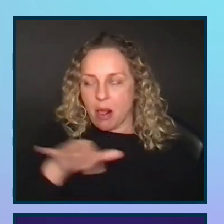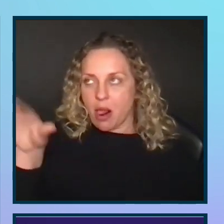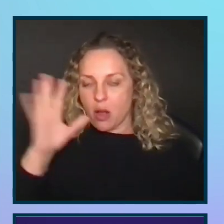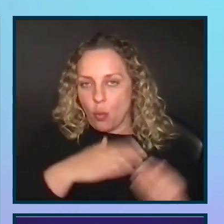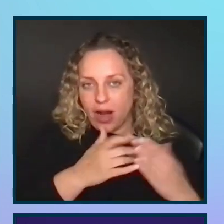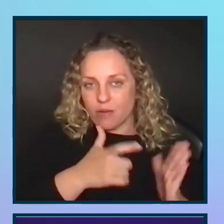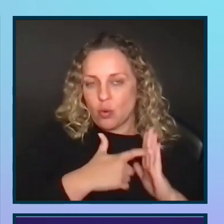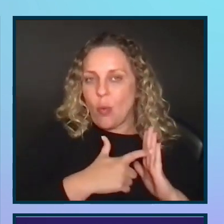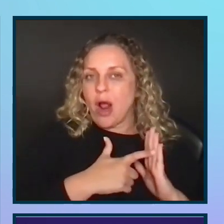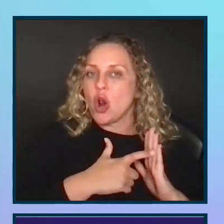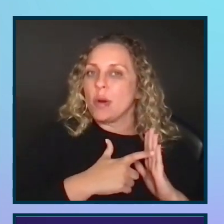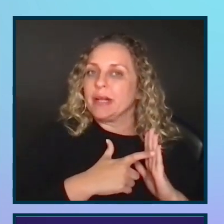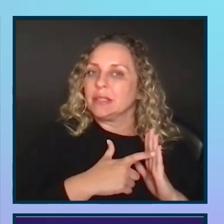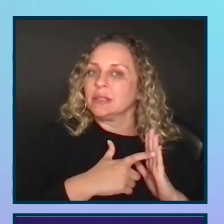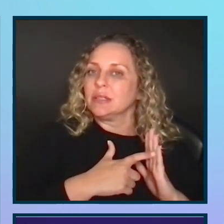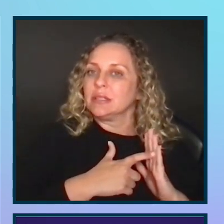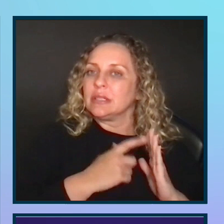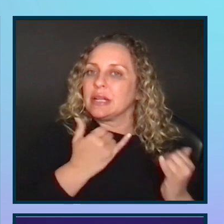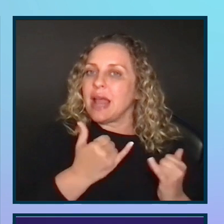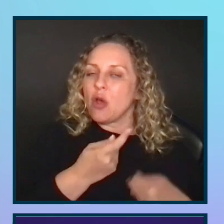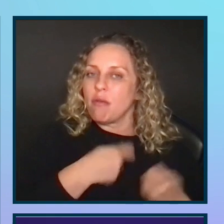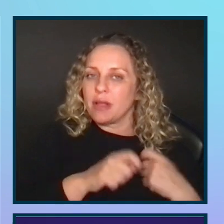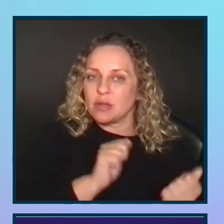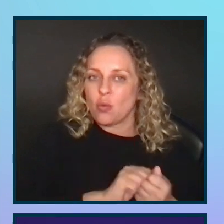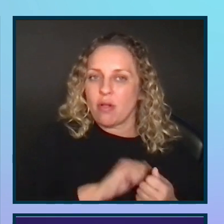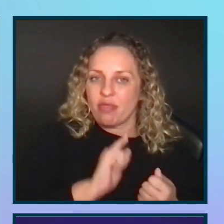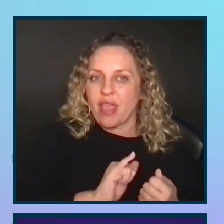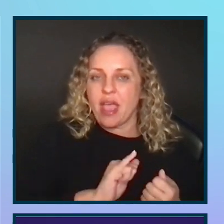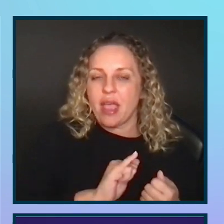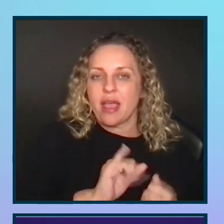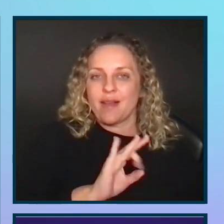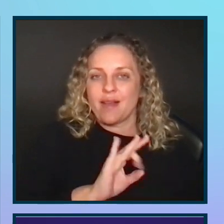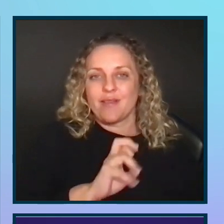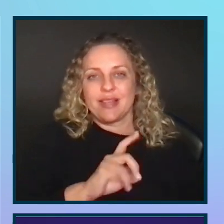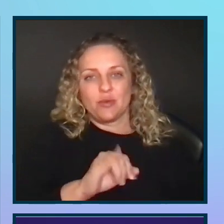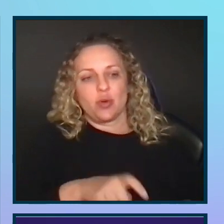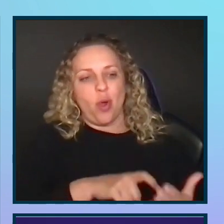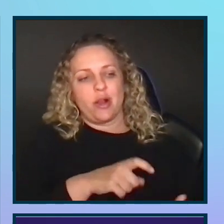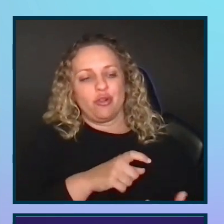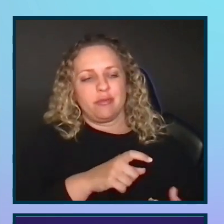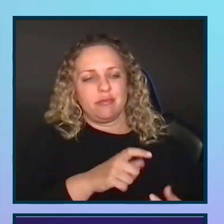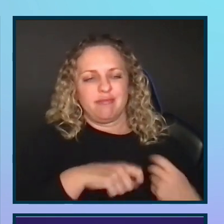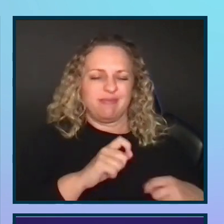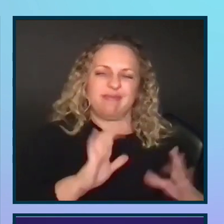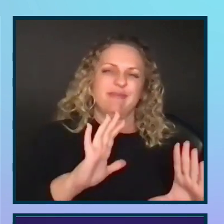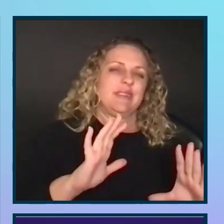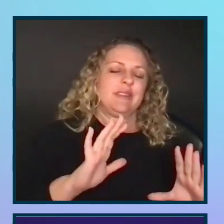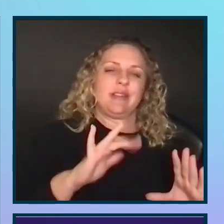if it had that form requirement, now you've replaced that hint text with field is required text. And now a user is going to